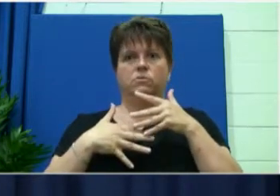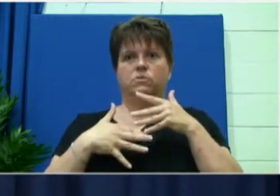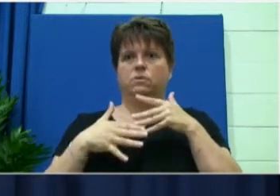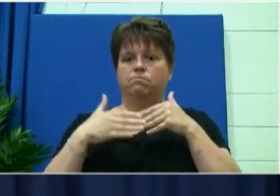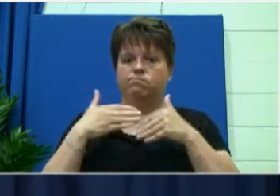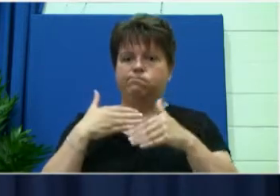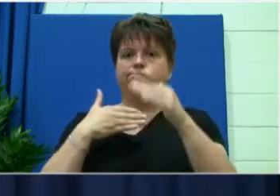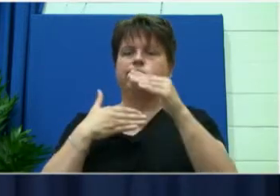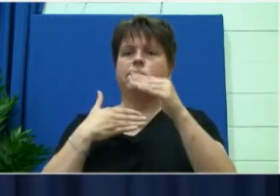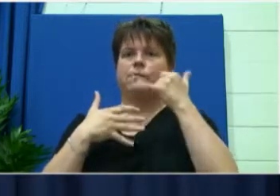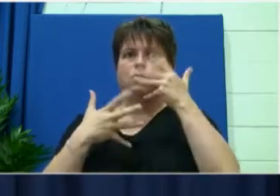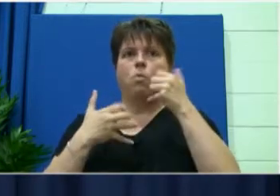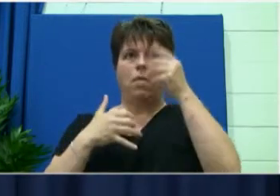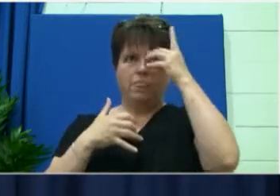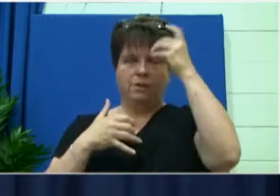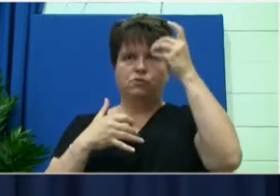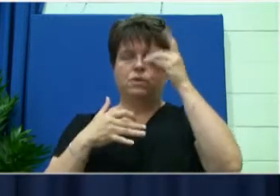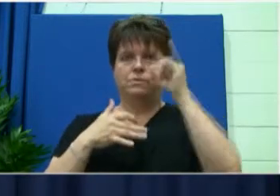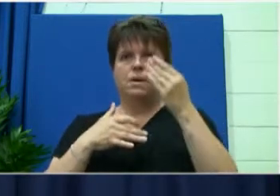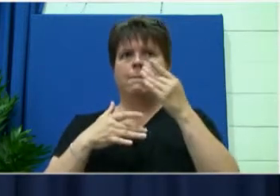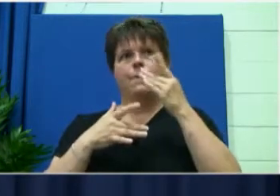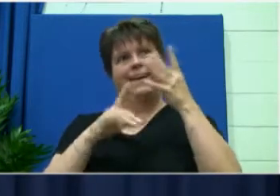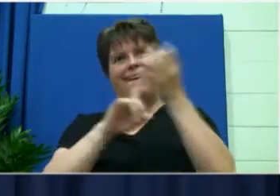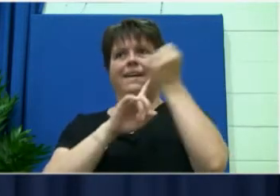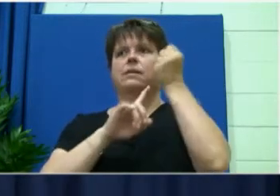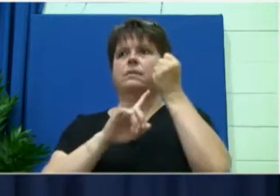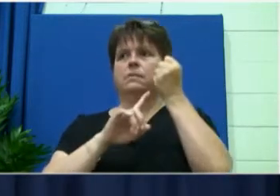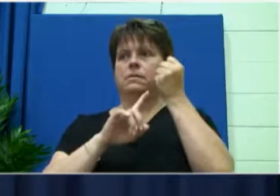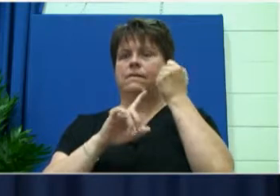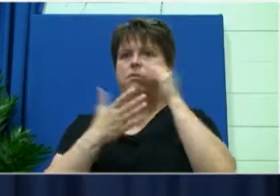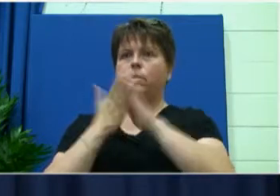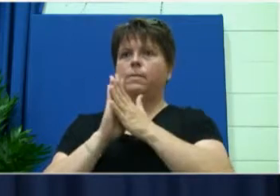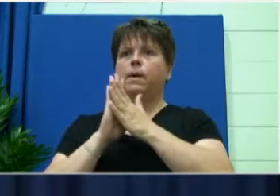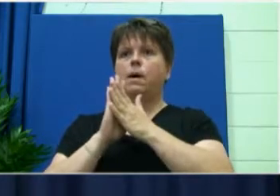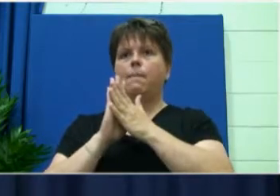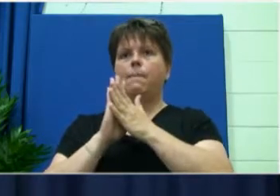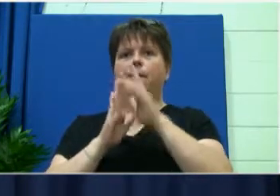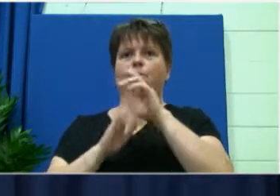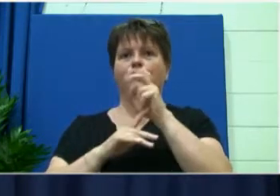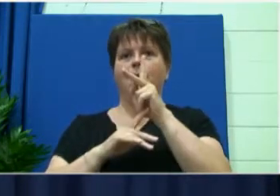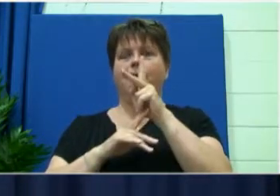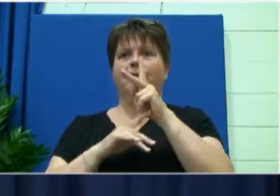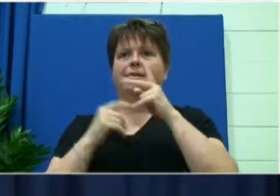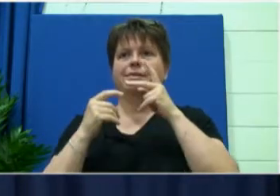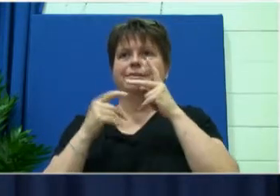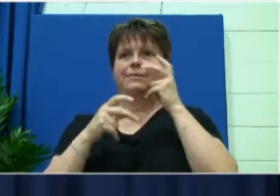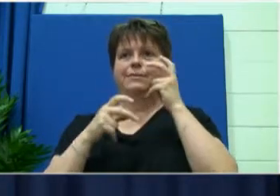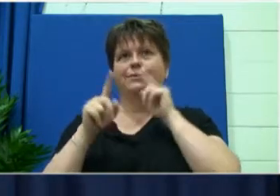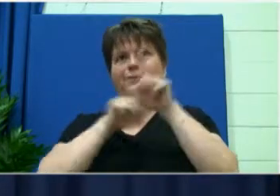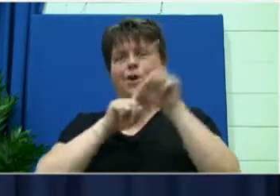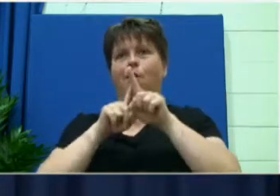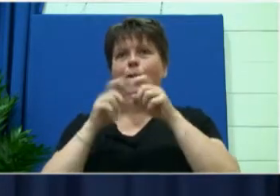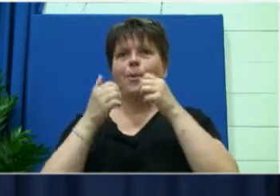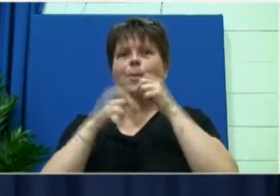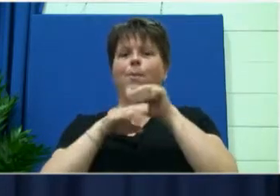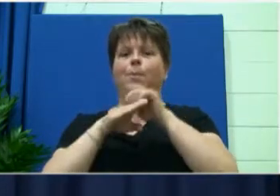want that dream job, go out and get it. If you want to be a rock star, practice hard.